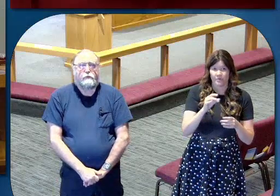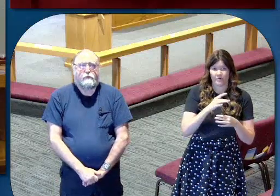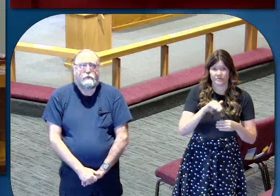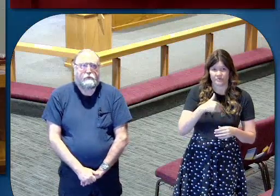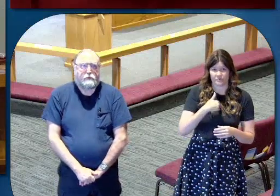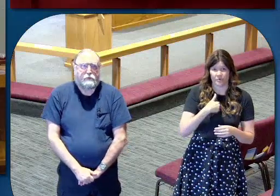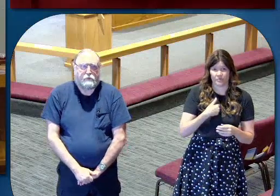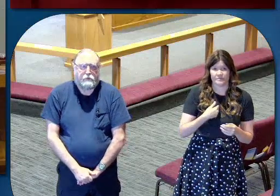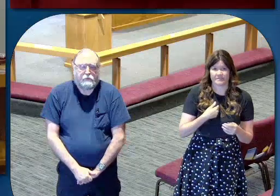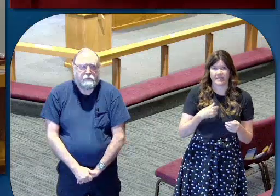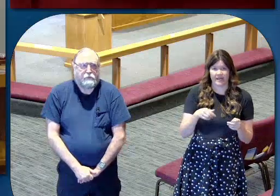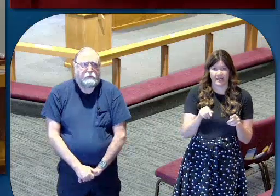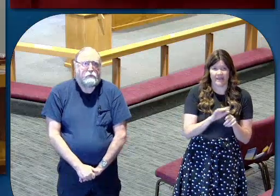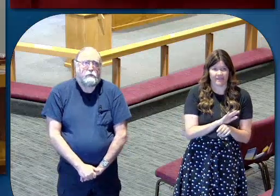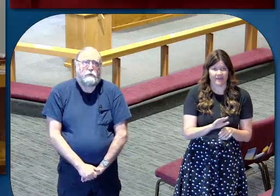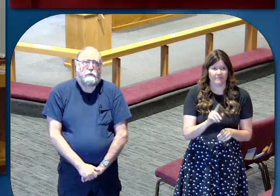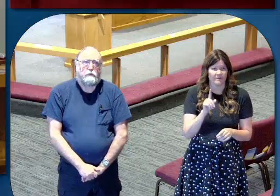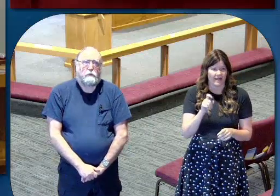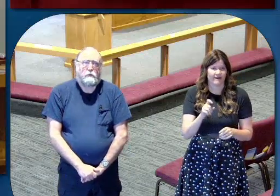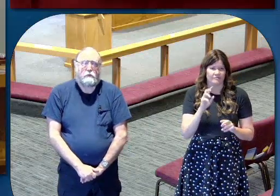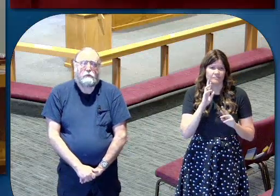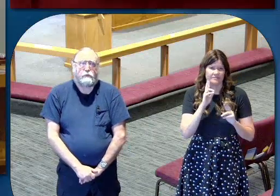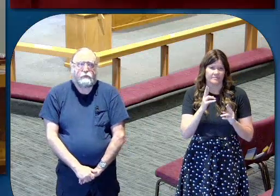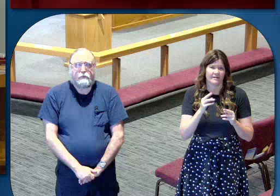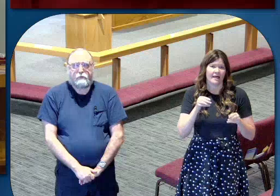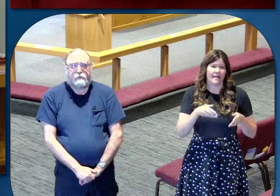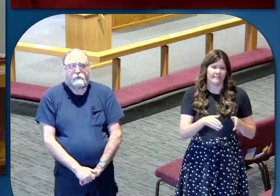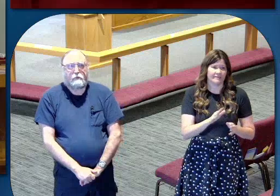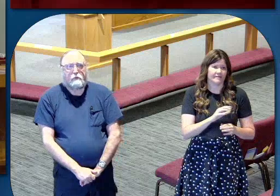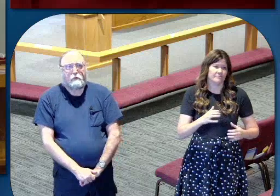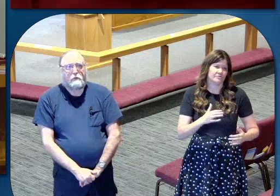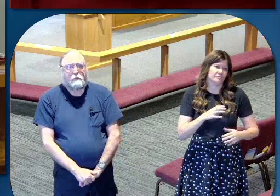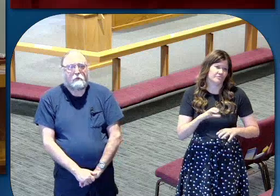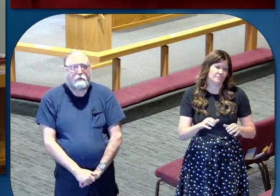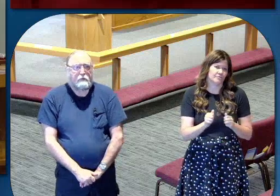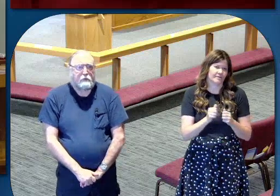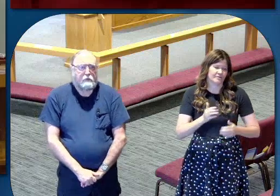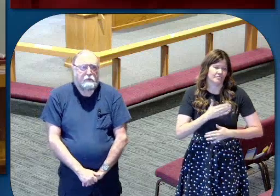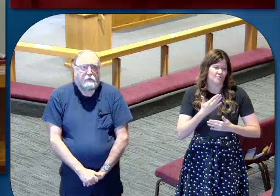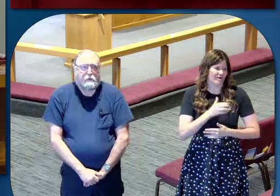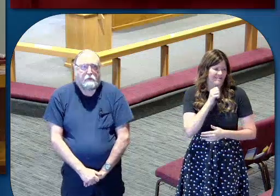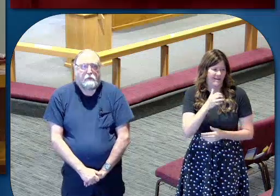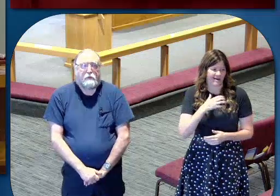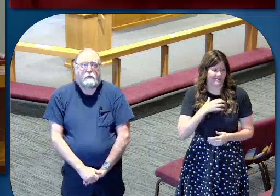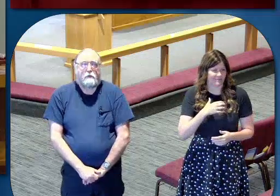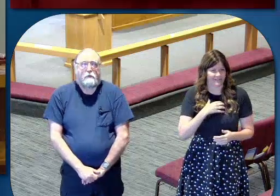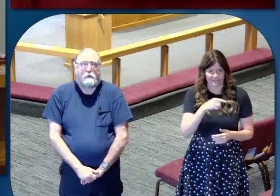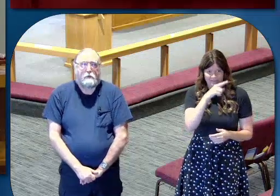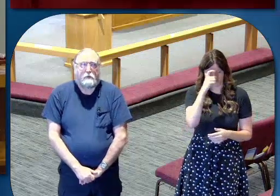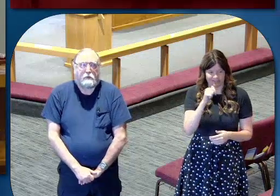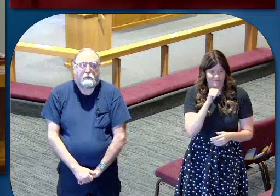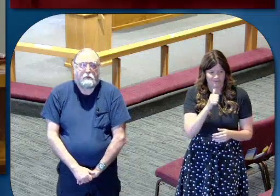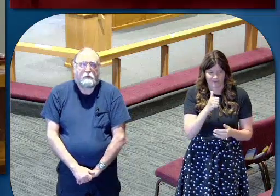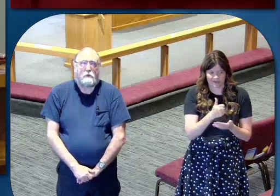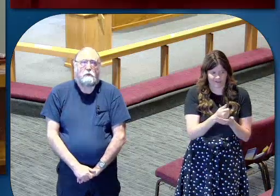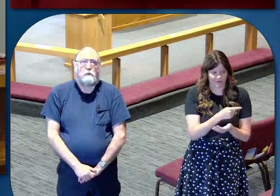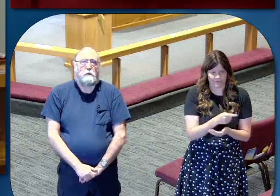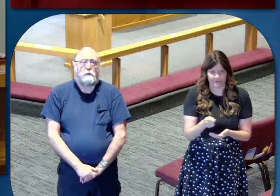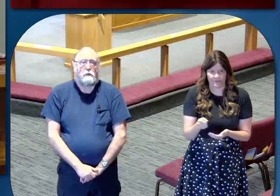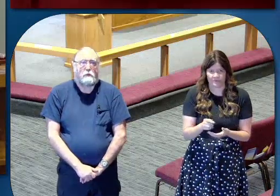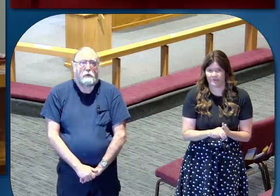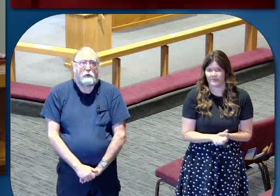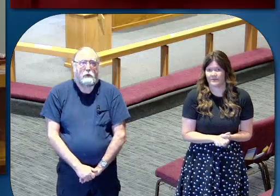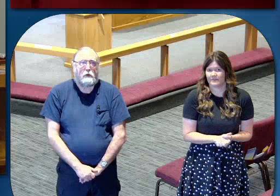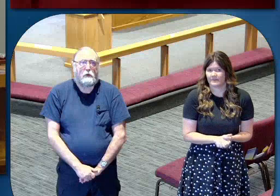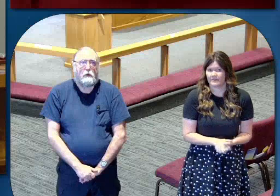account. Let them do this with joy and not with groaning, for that would be of no advantage to you.